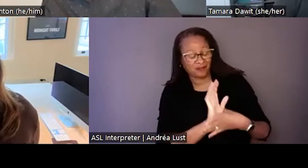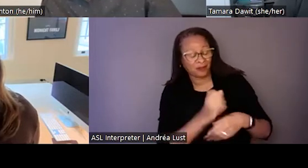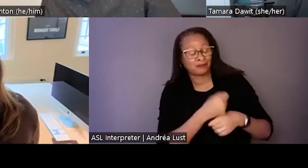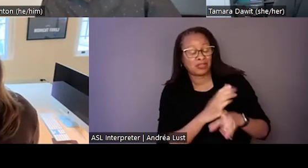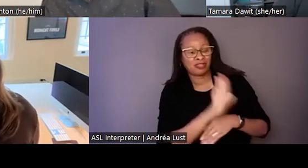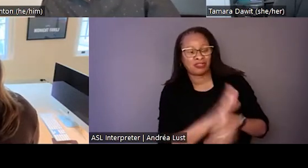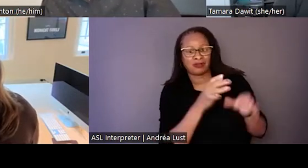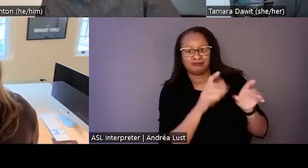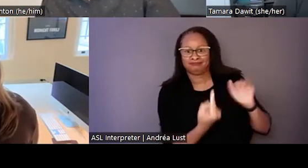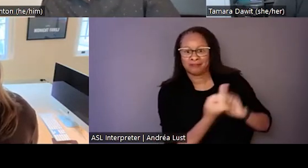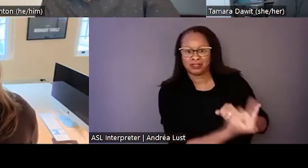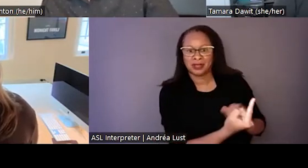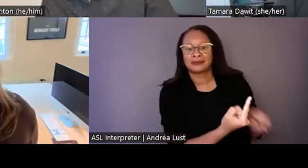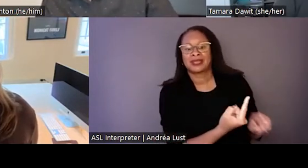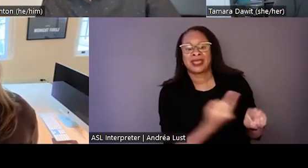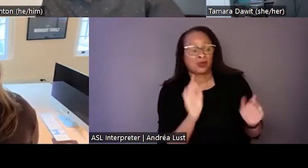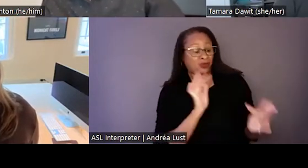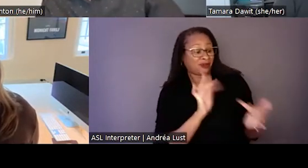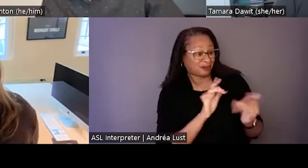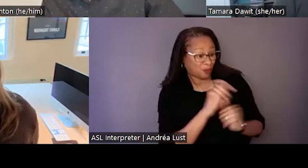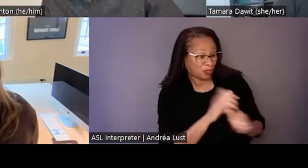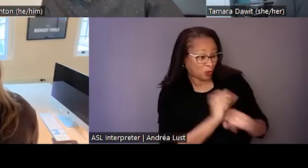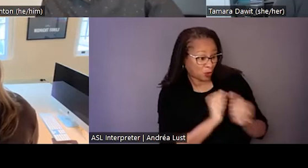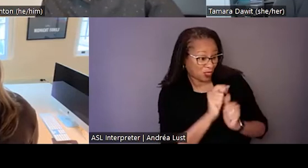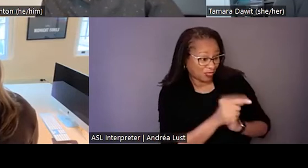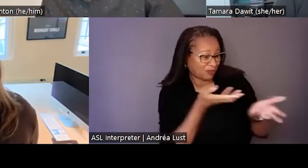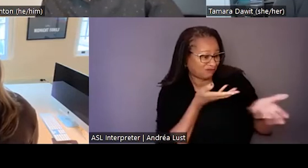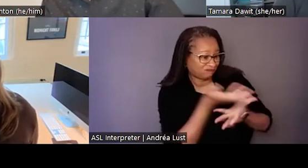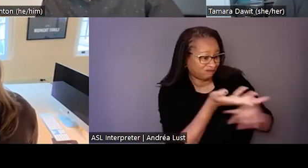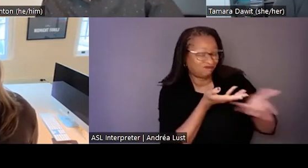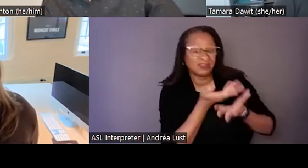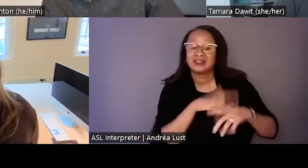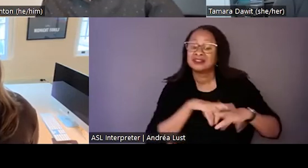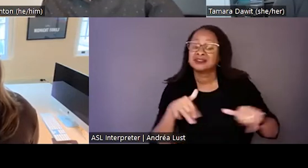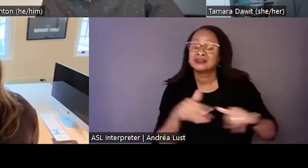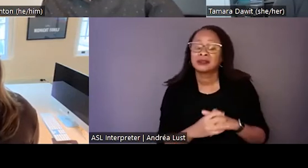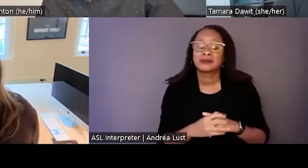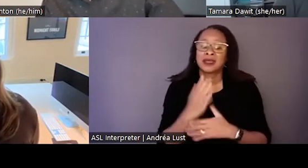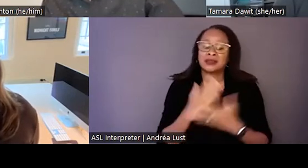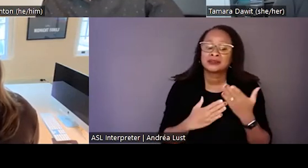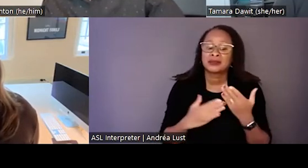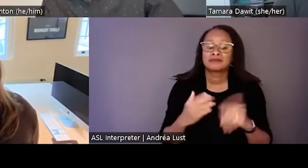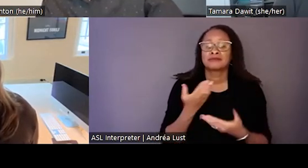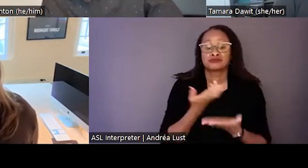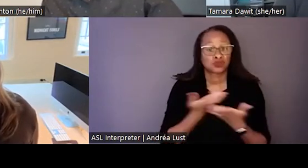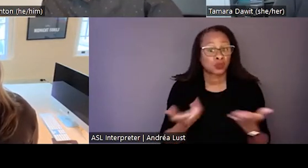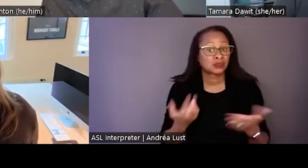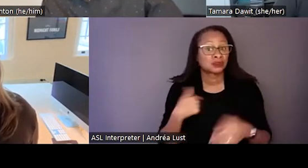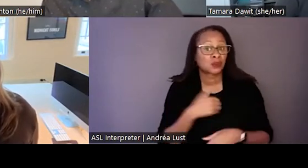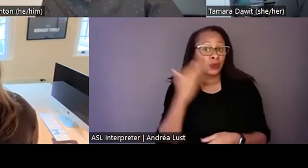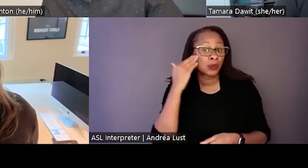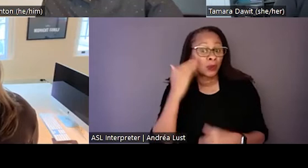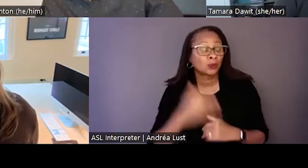in touch with them, working with them? And at the same time, there are some sources that we know that